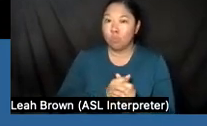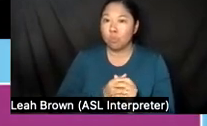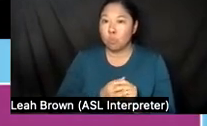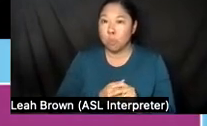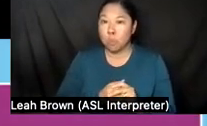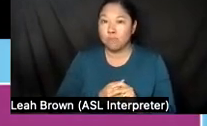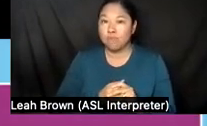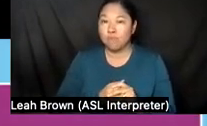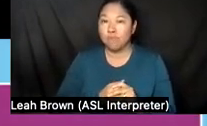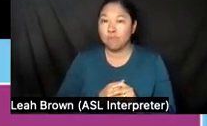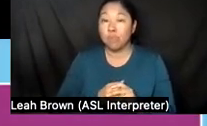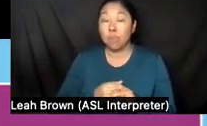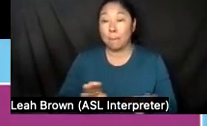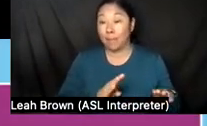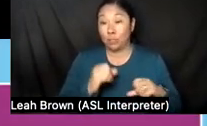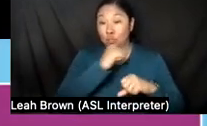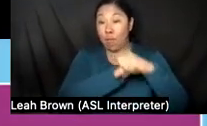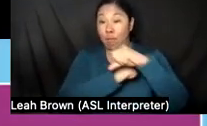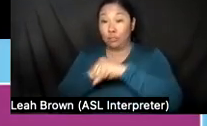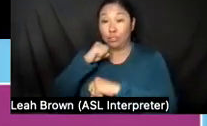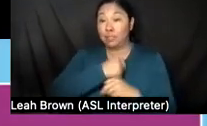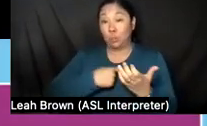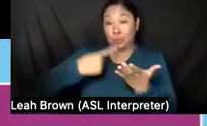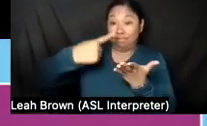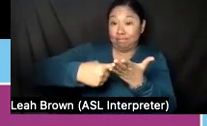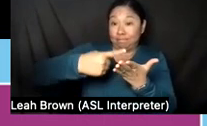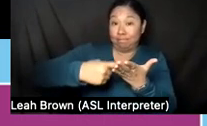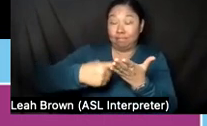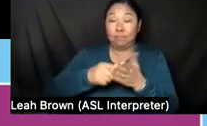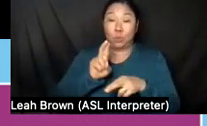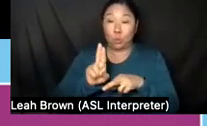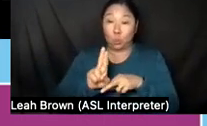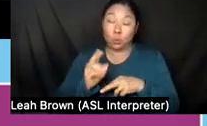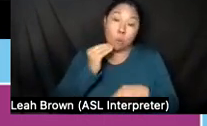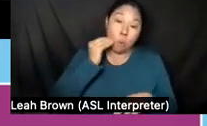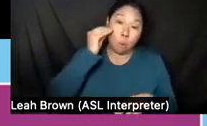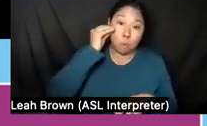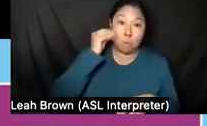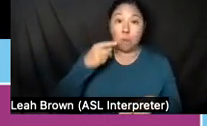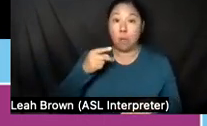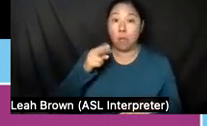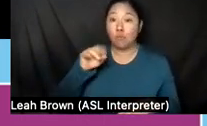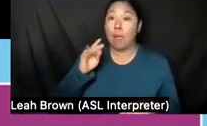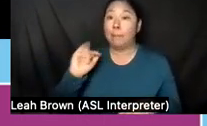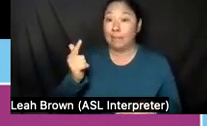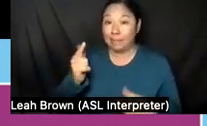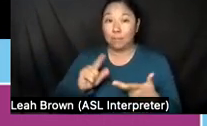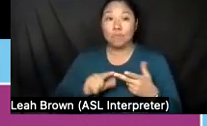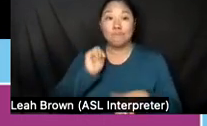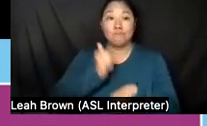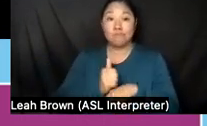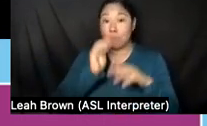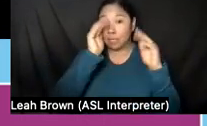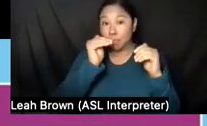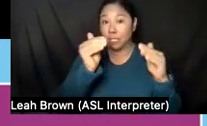Some behavior strategies that we are going to go over to use at home are priming, setting expectations,